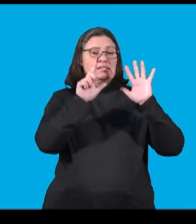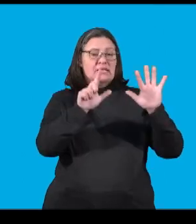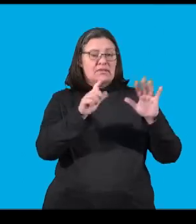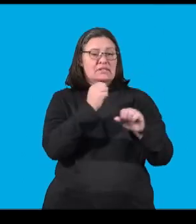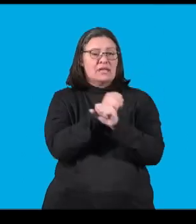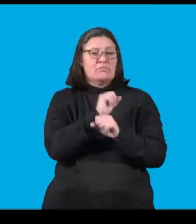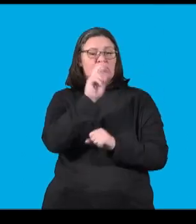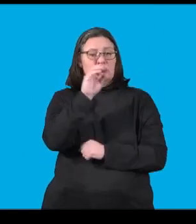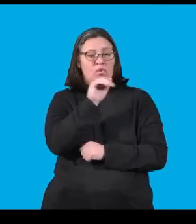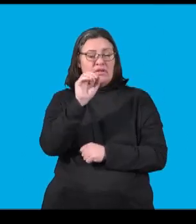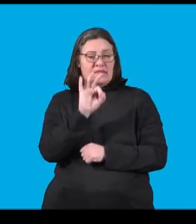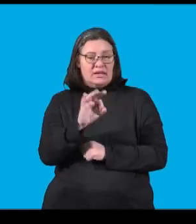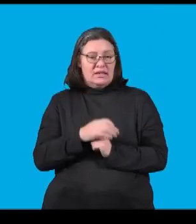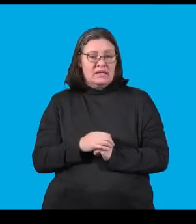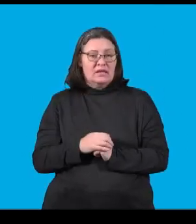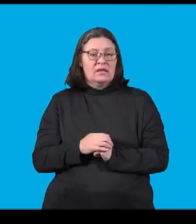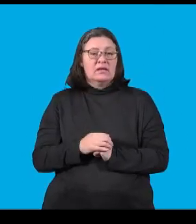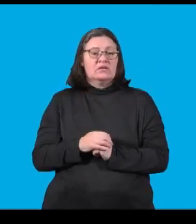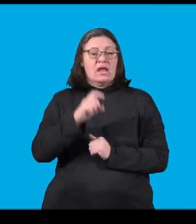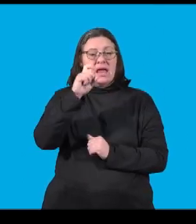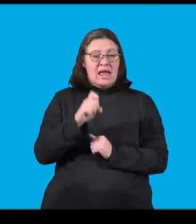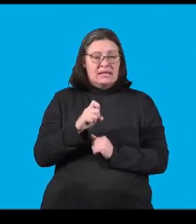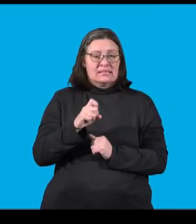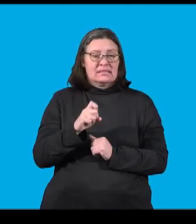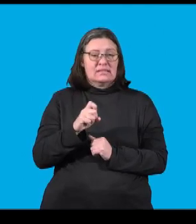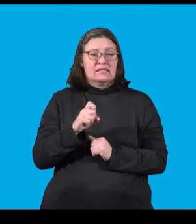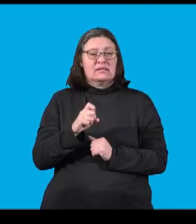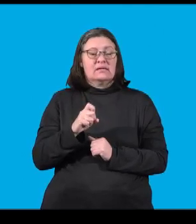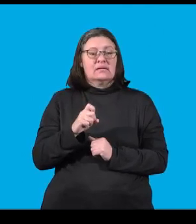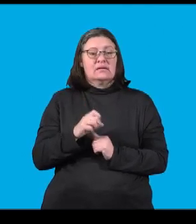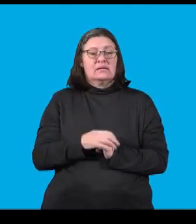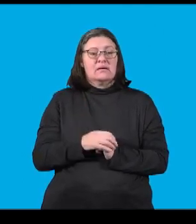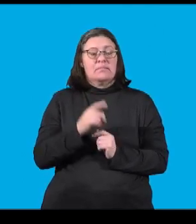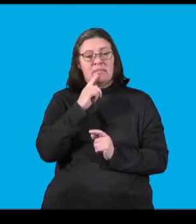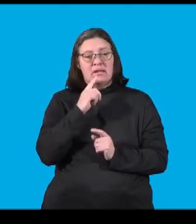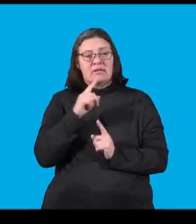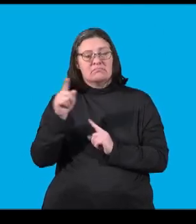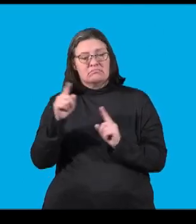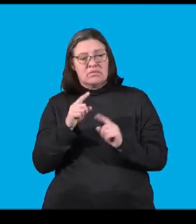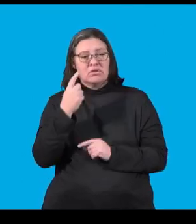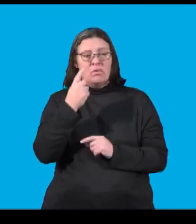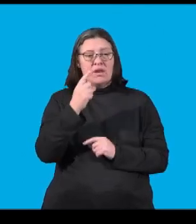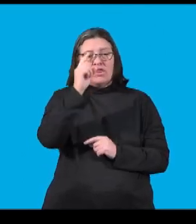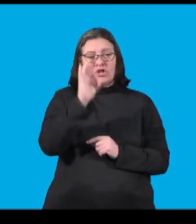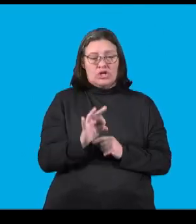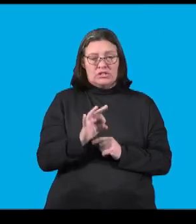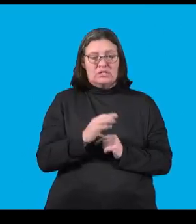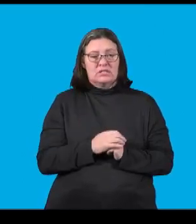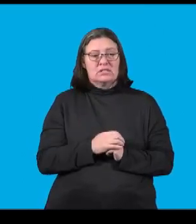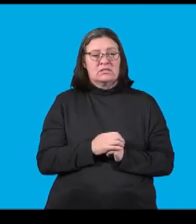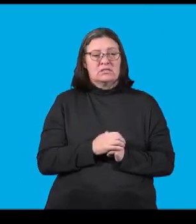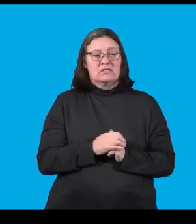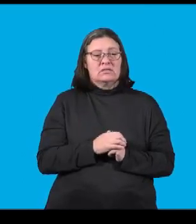7 times 2 over 3 times x to the power 2 over 3 minus 1, which is going to give me minus a